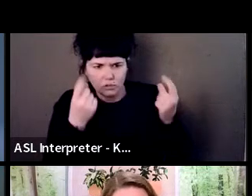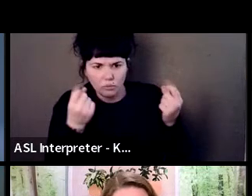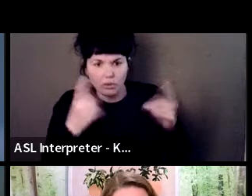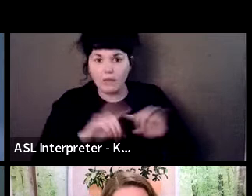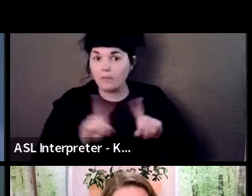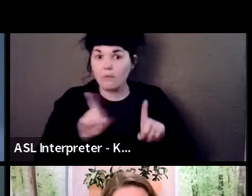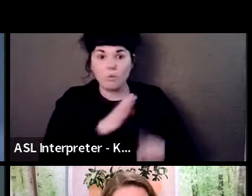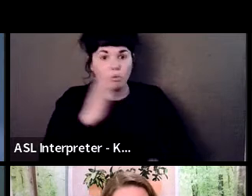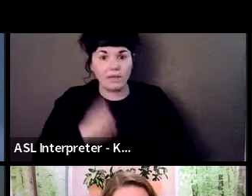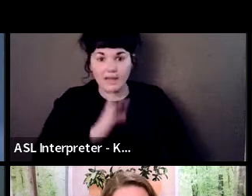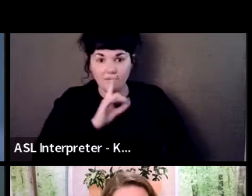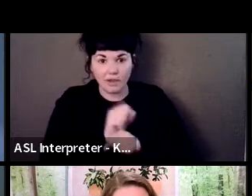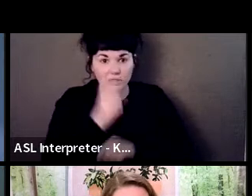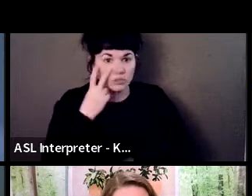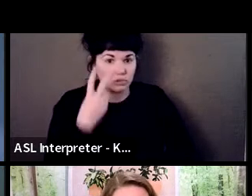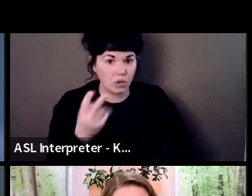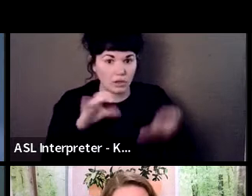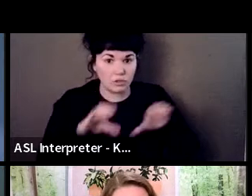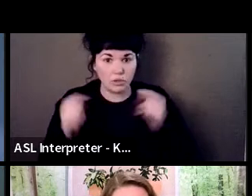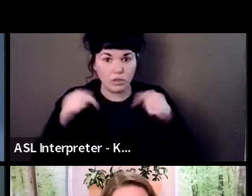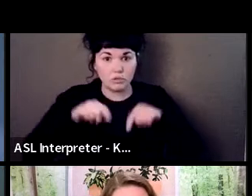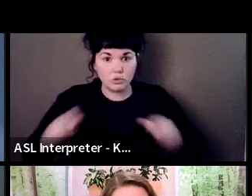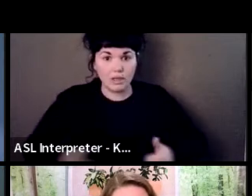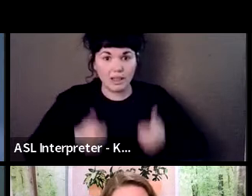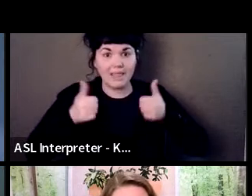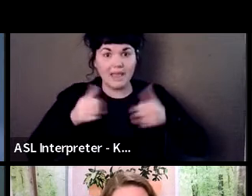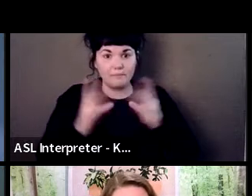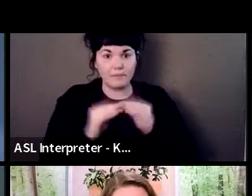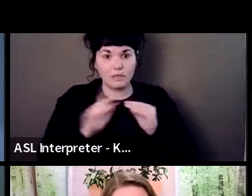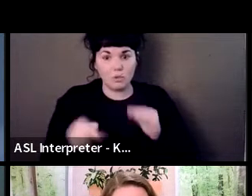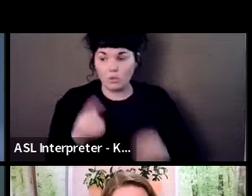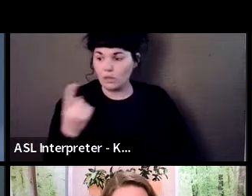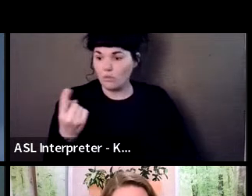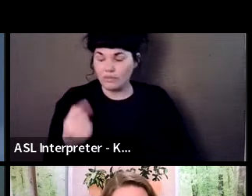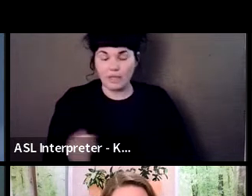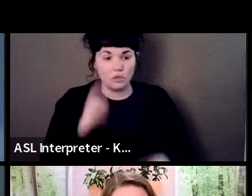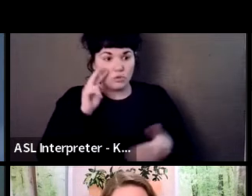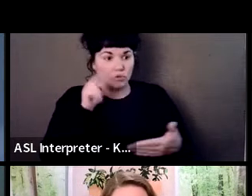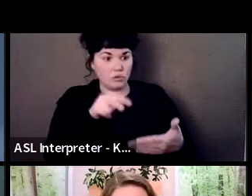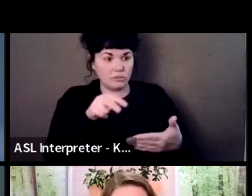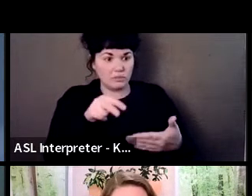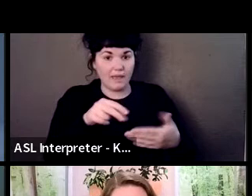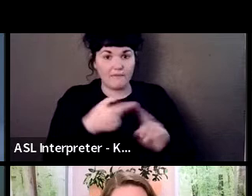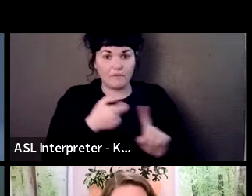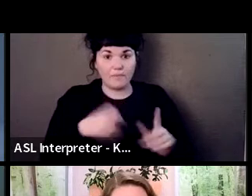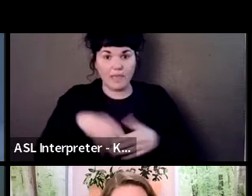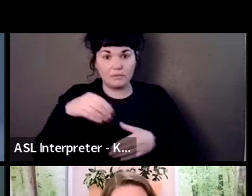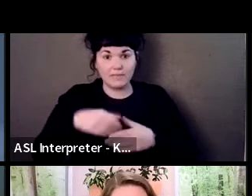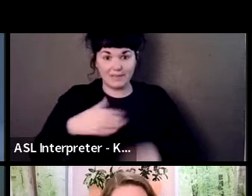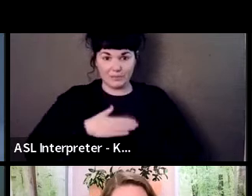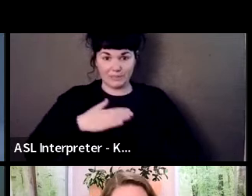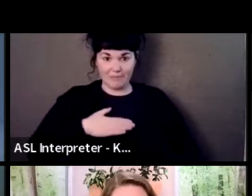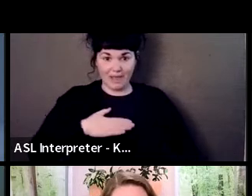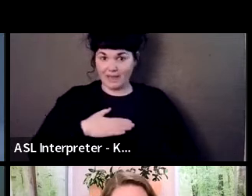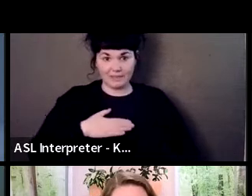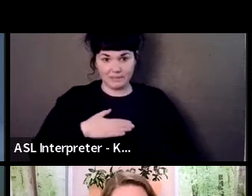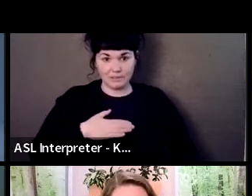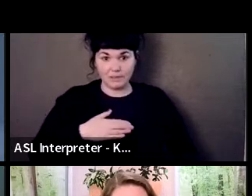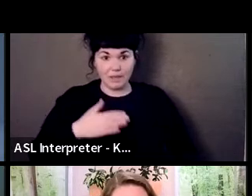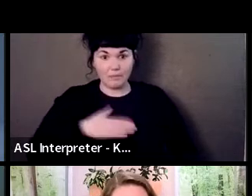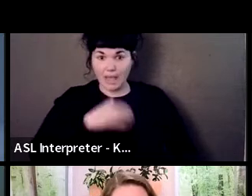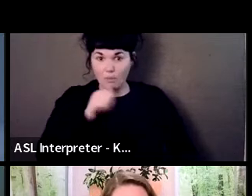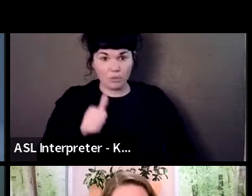actually saw you do that during a live meeting. The only map you looked at during a meeting from the outside was mine, not anyone else's. And mine wasn't the best, I'll give you that.